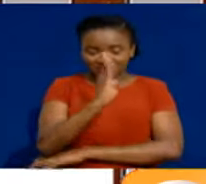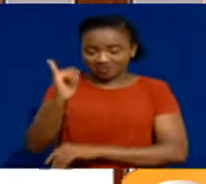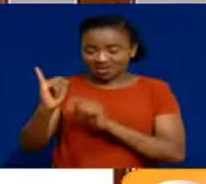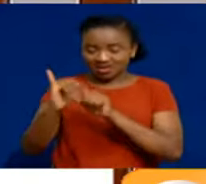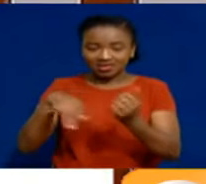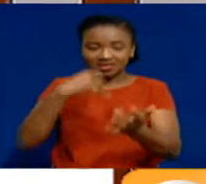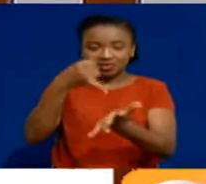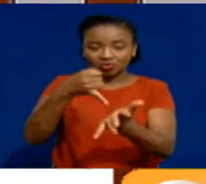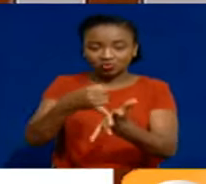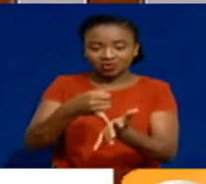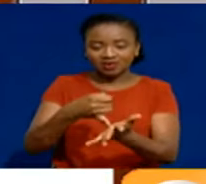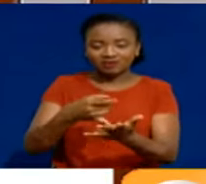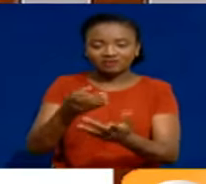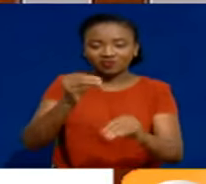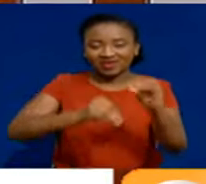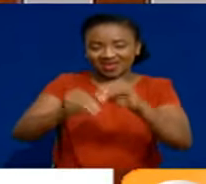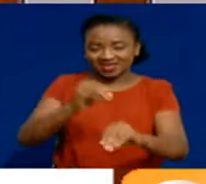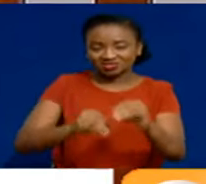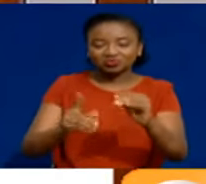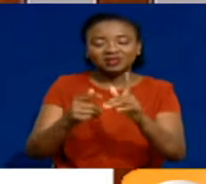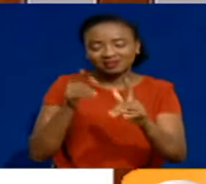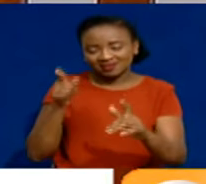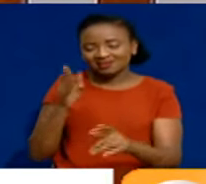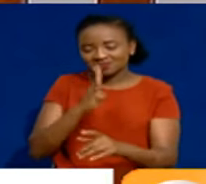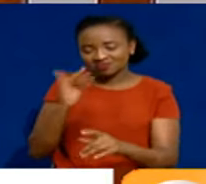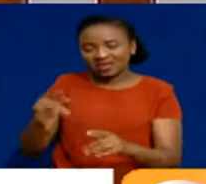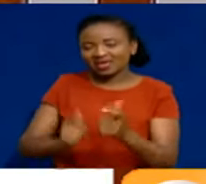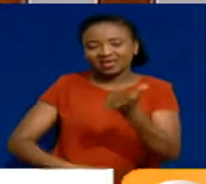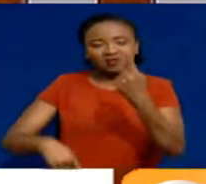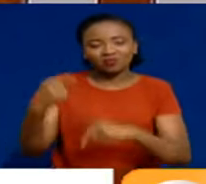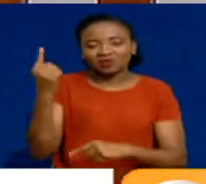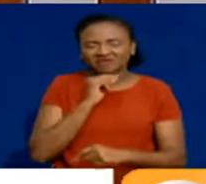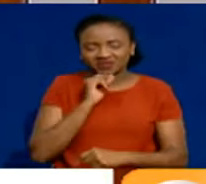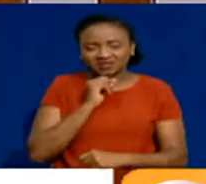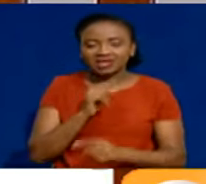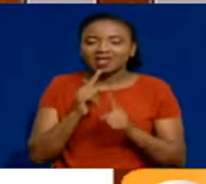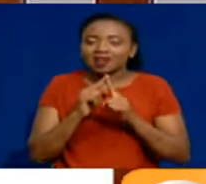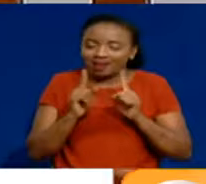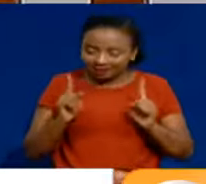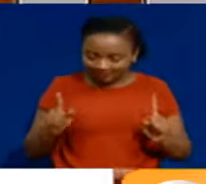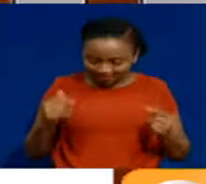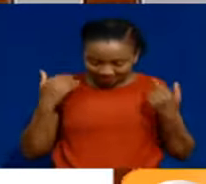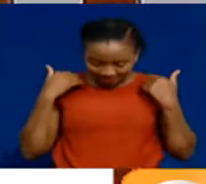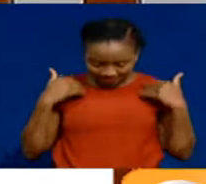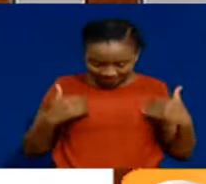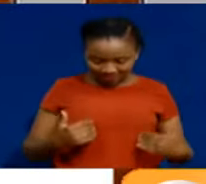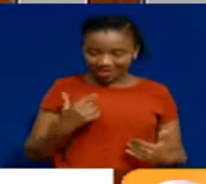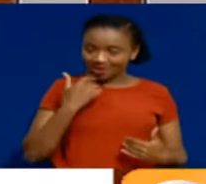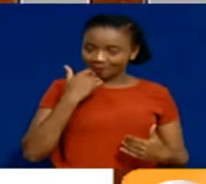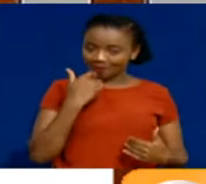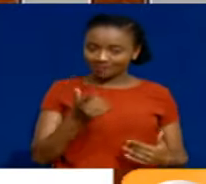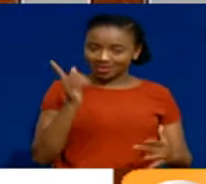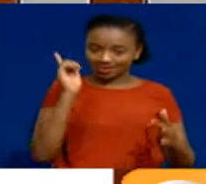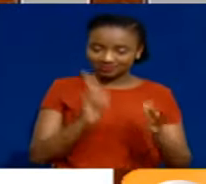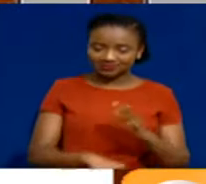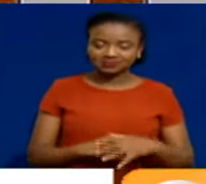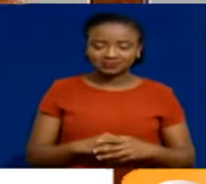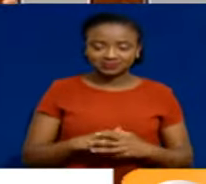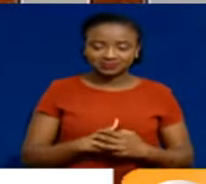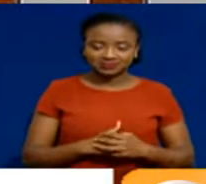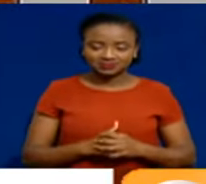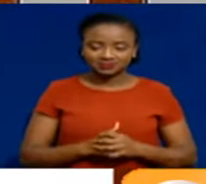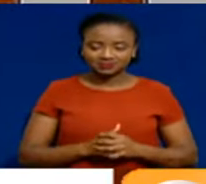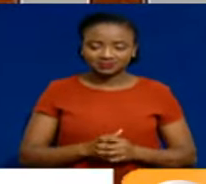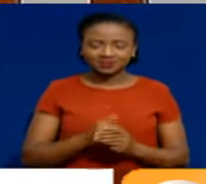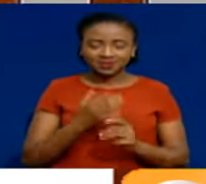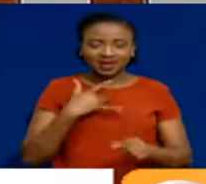referendum, it would have sailed through. What I'm telling you, irrespective of a lot of things, and I've told you there would be a